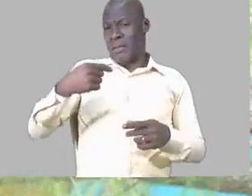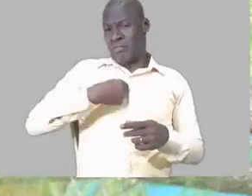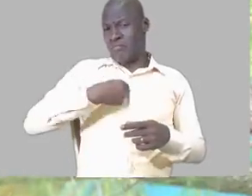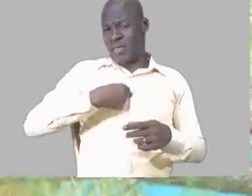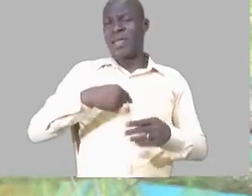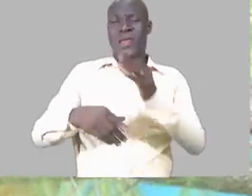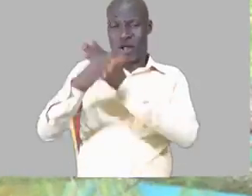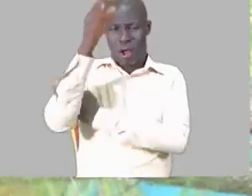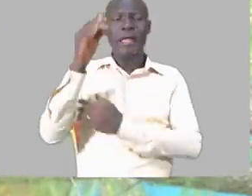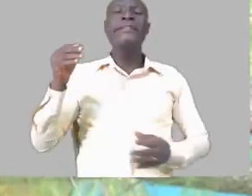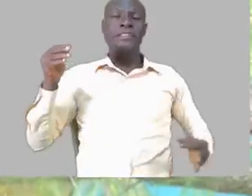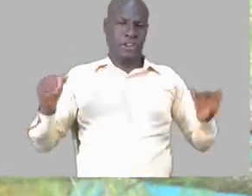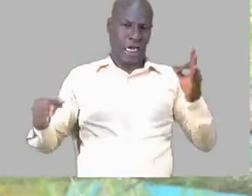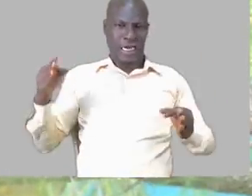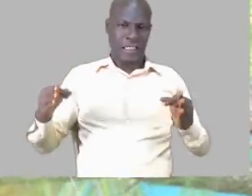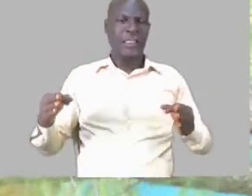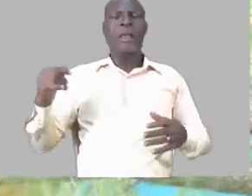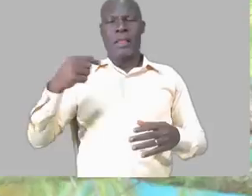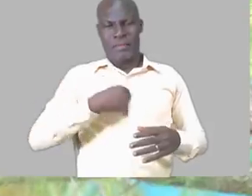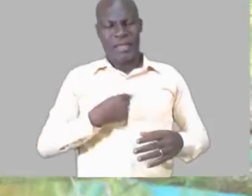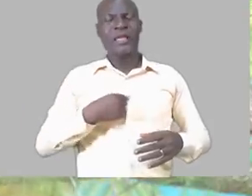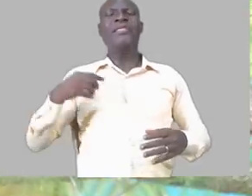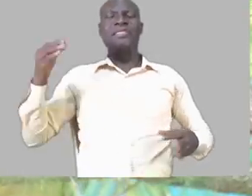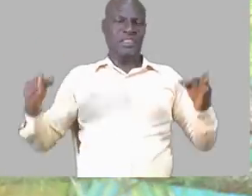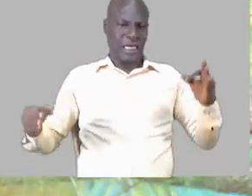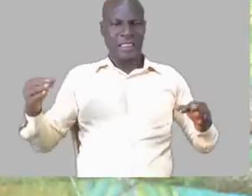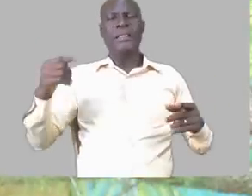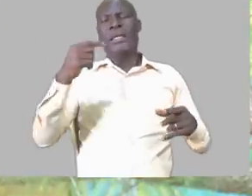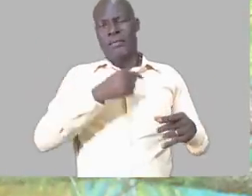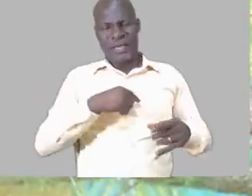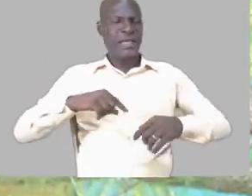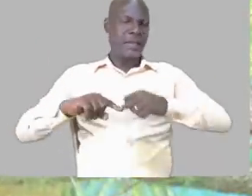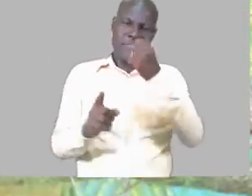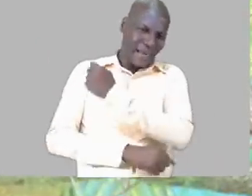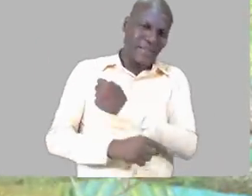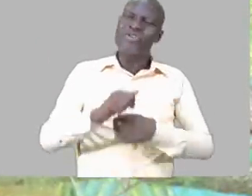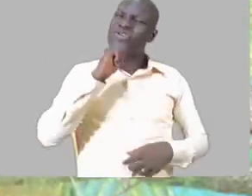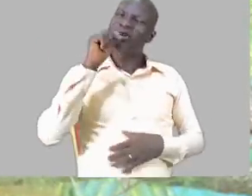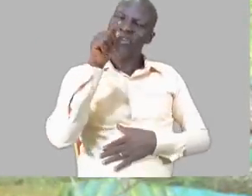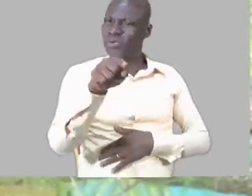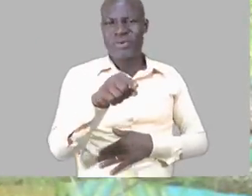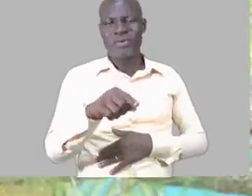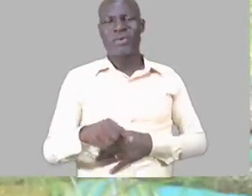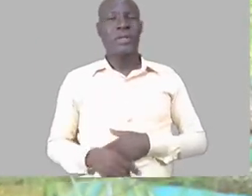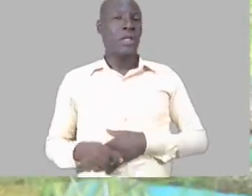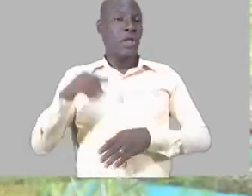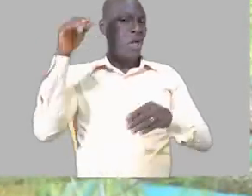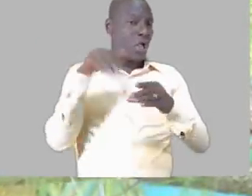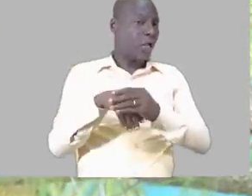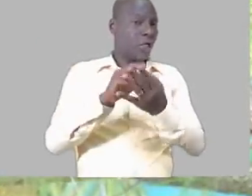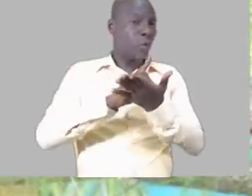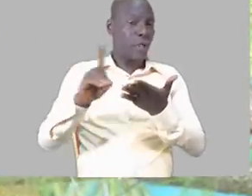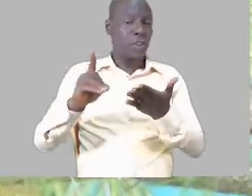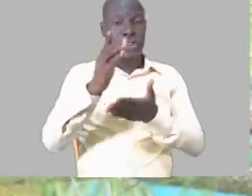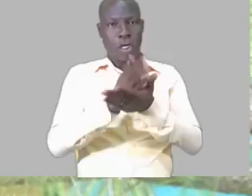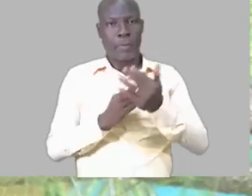vengeance is mine I will repay enti na watwe mu abrante bi afra me